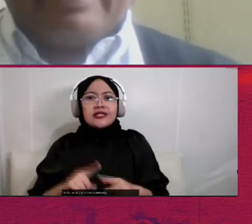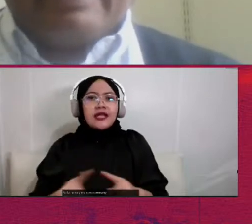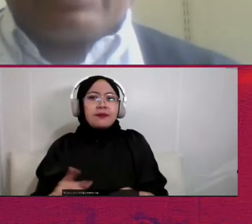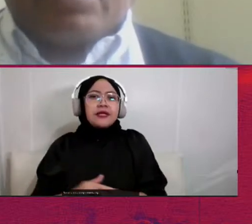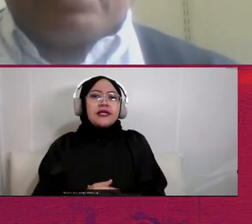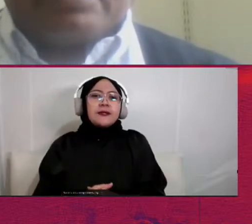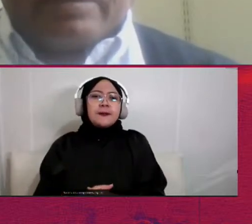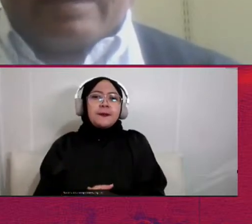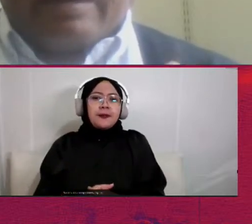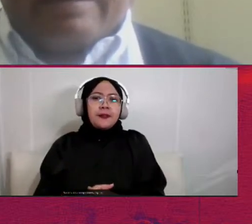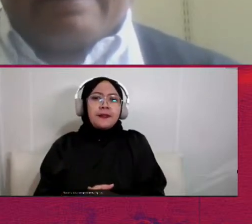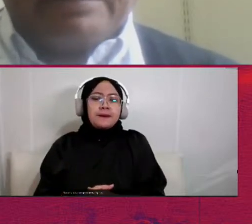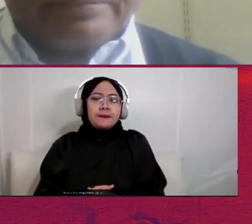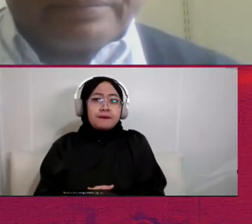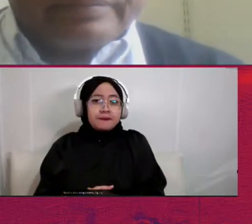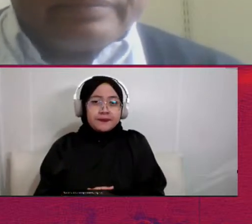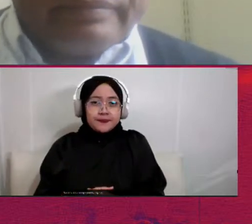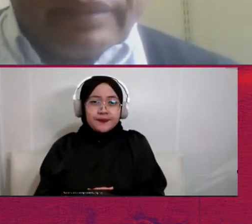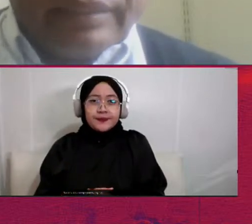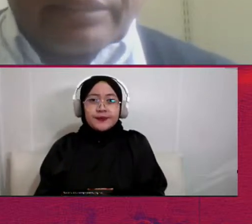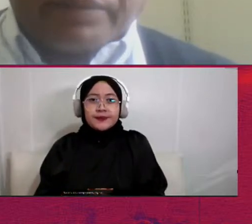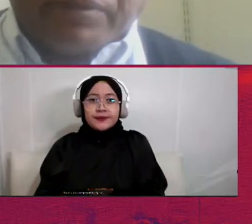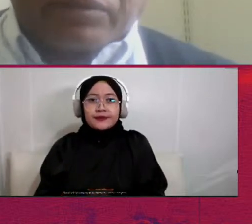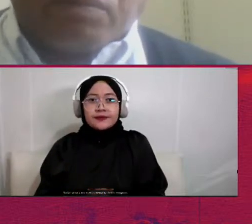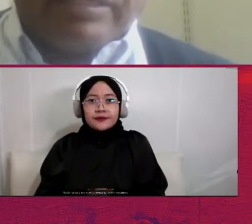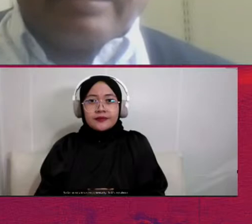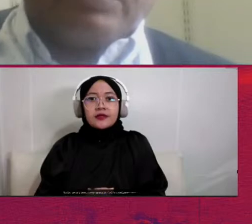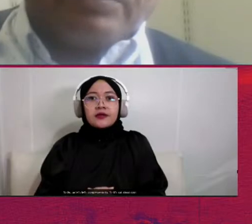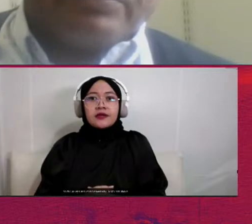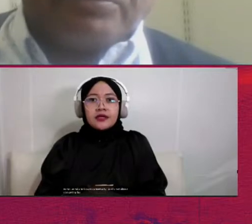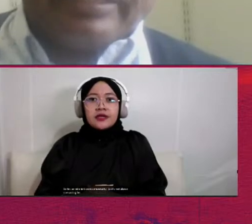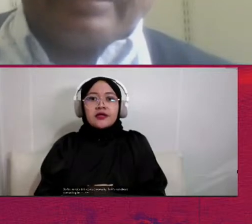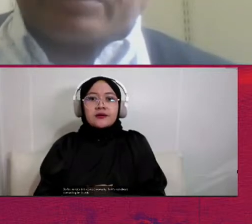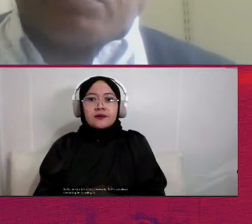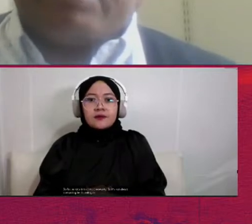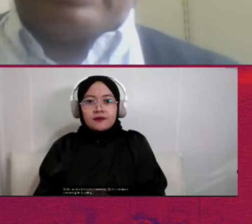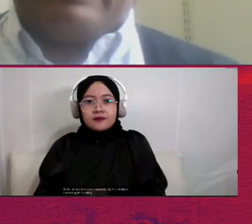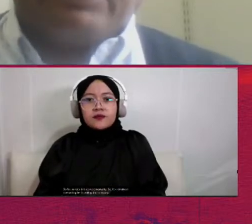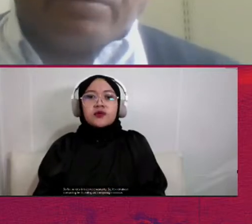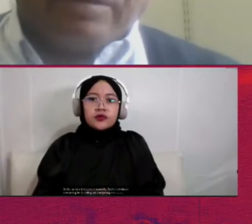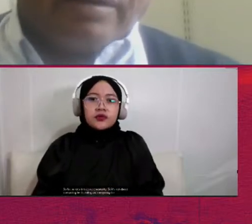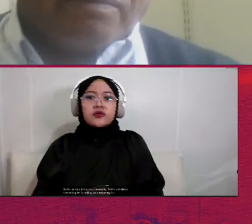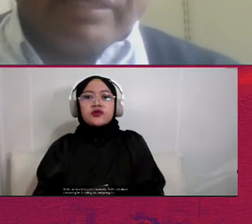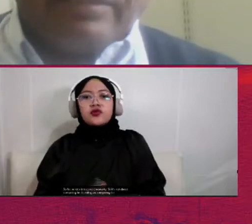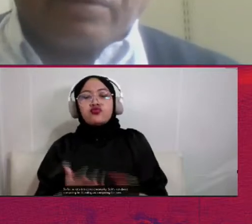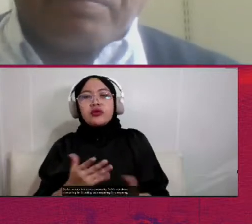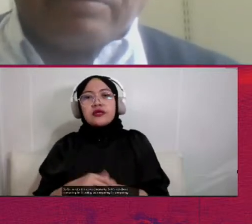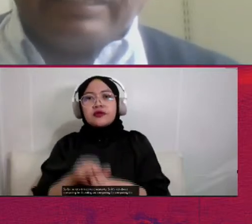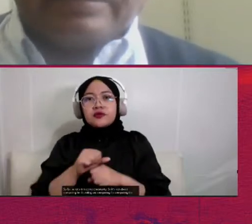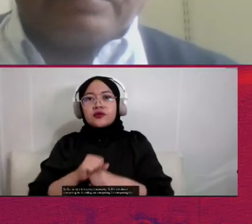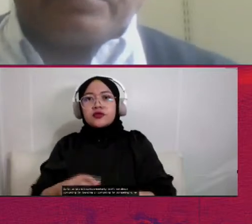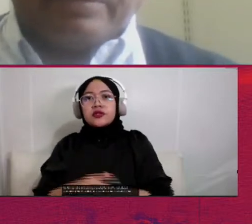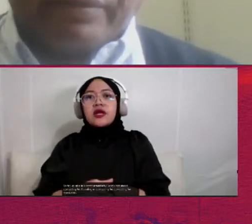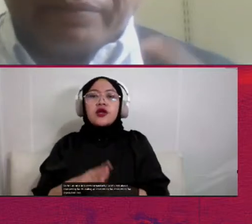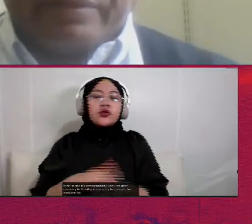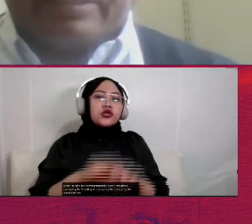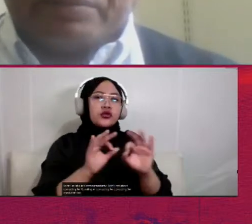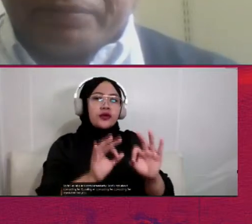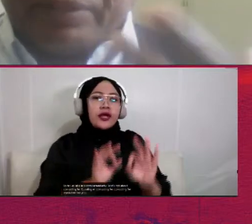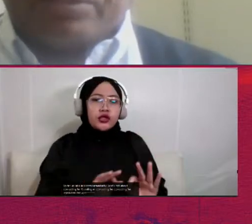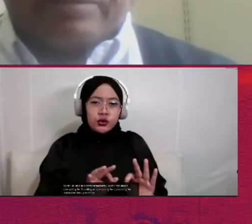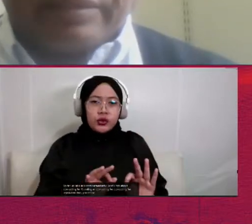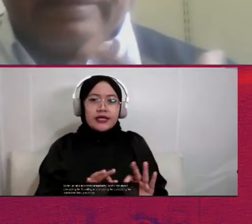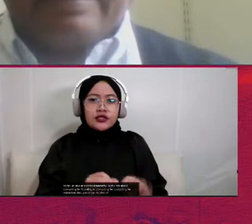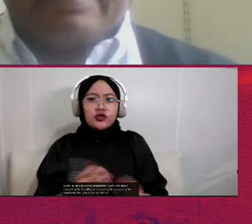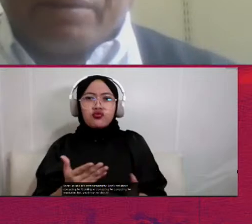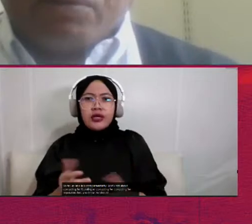complementarity. So it's not about competing for funding or competing for reputation, but